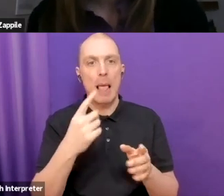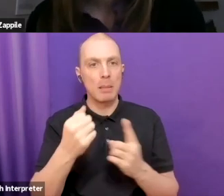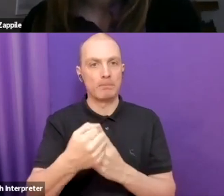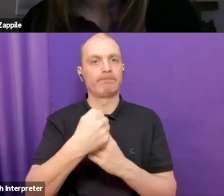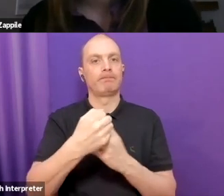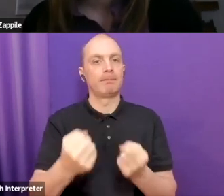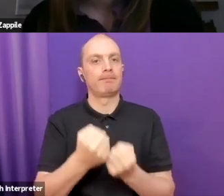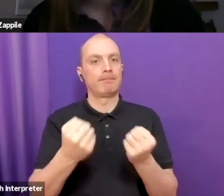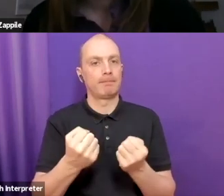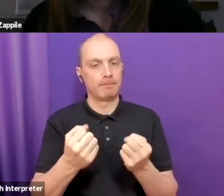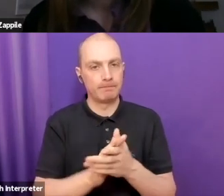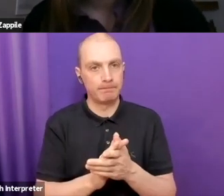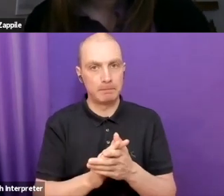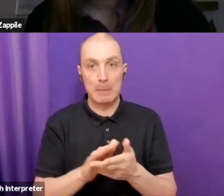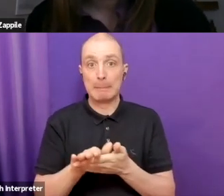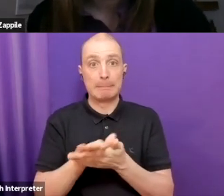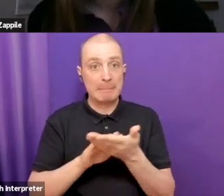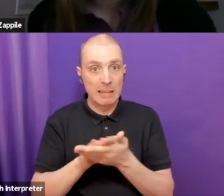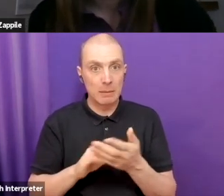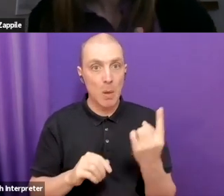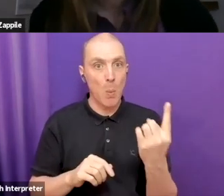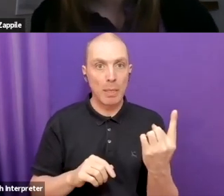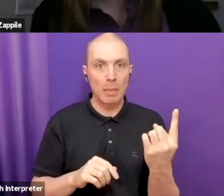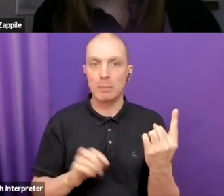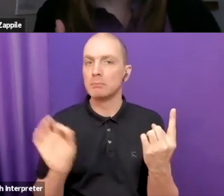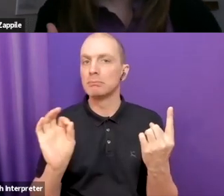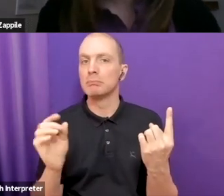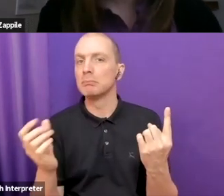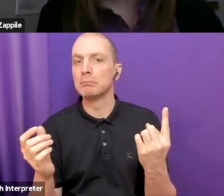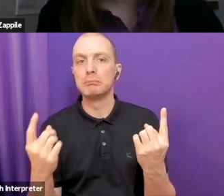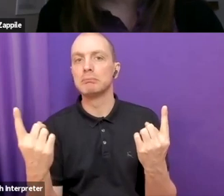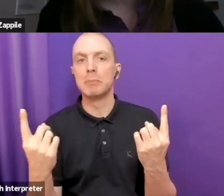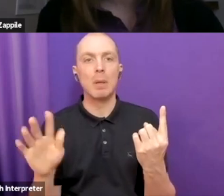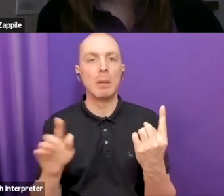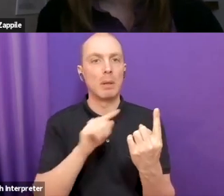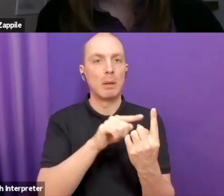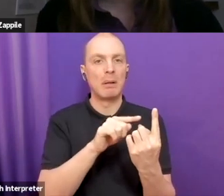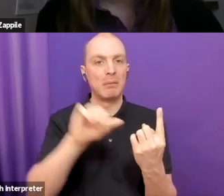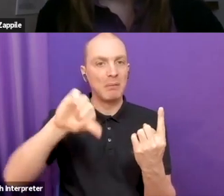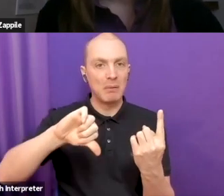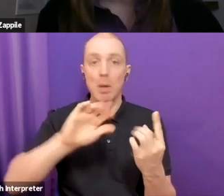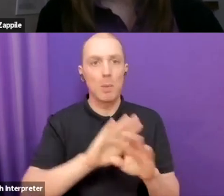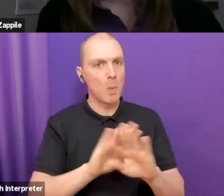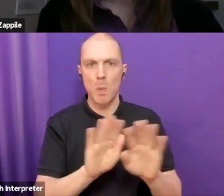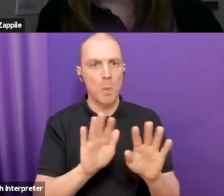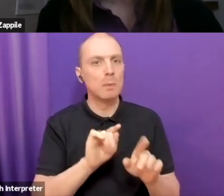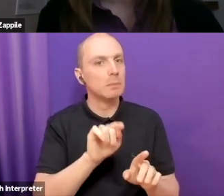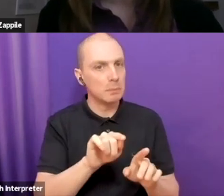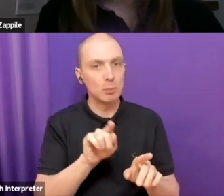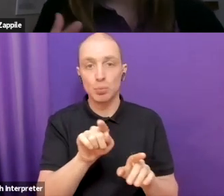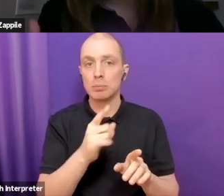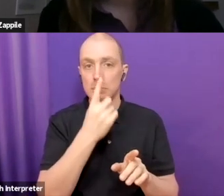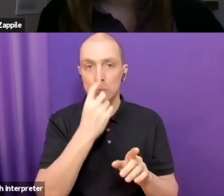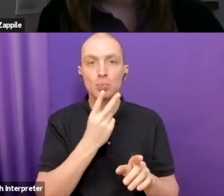not mean that individual submissions are not good. No, you have the choice according to your needs and also on